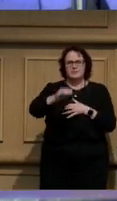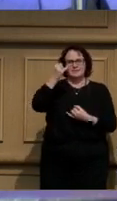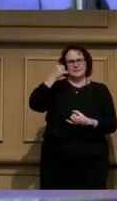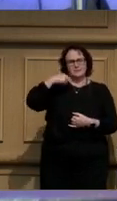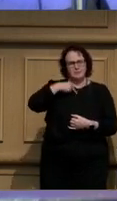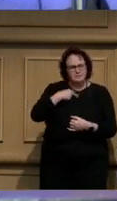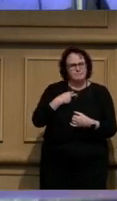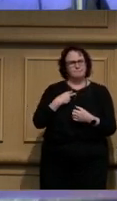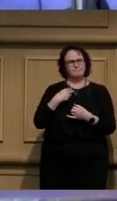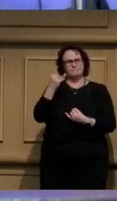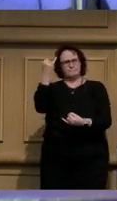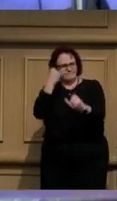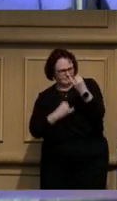criticism.